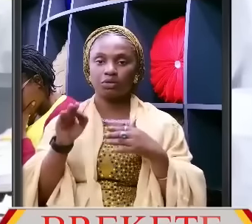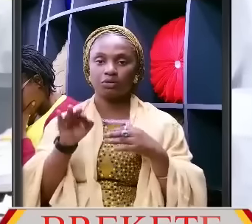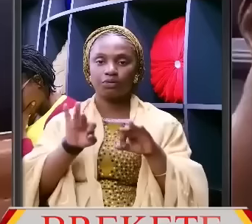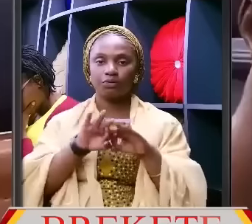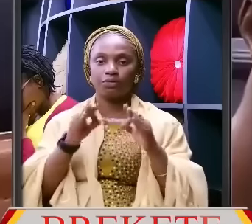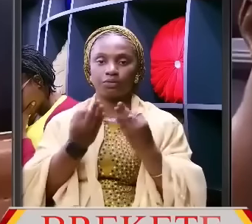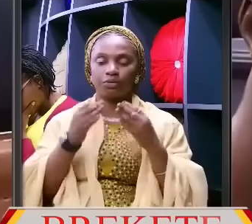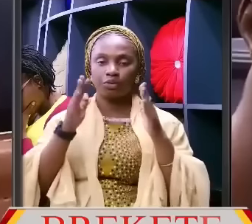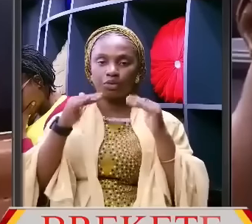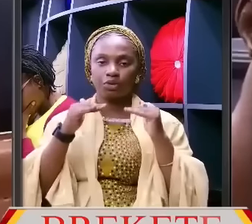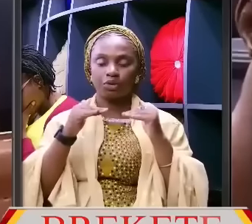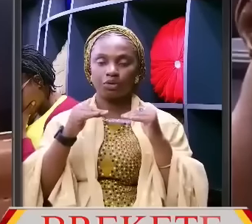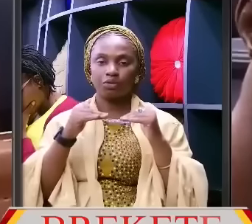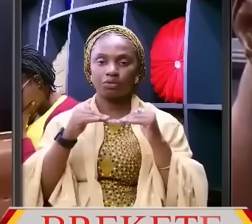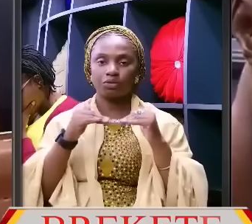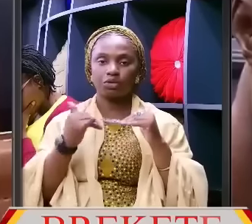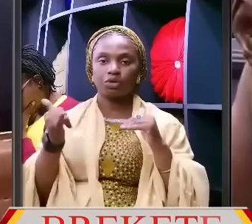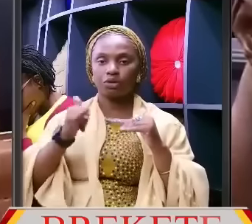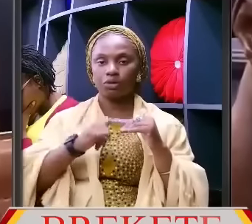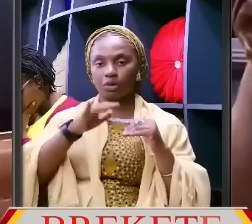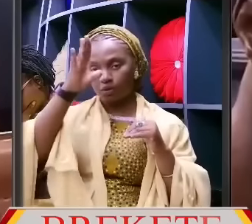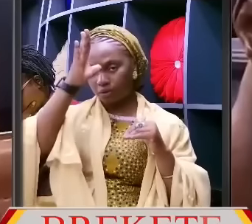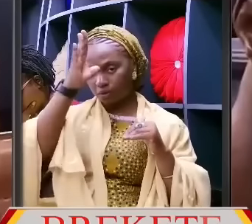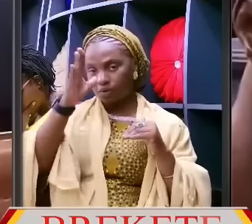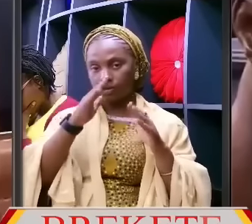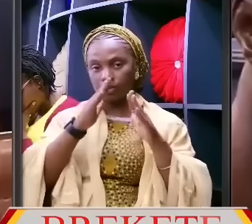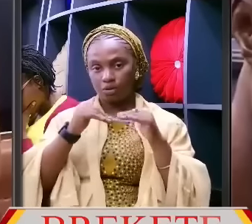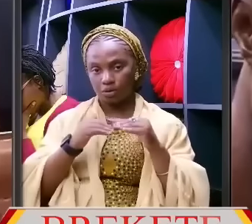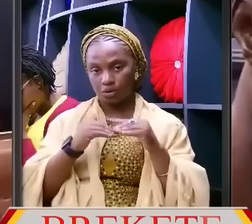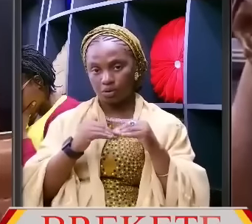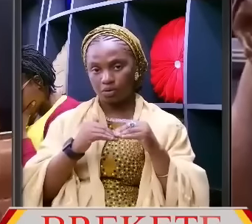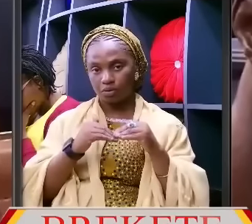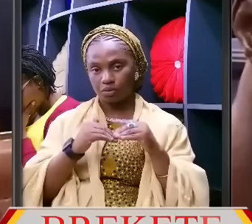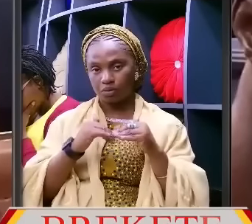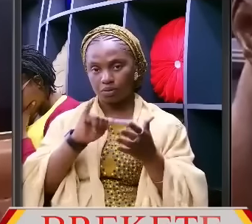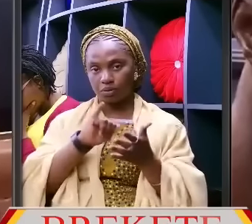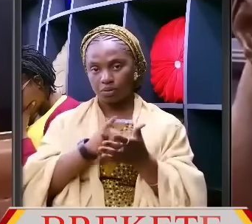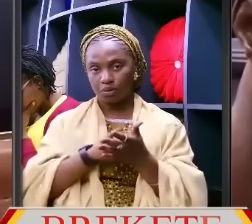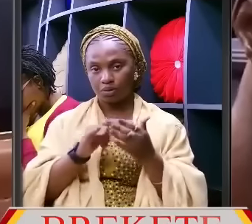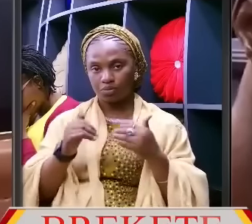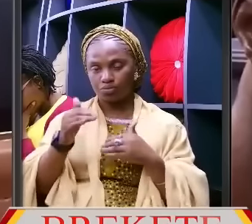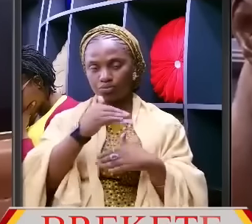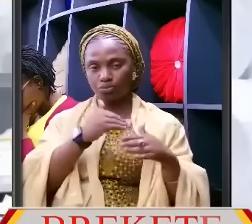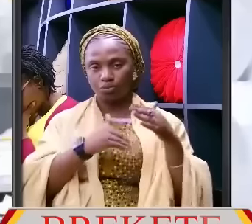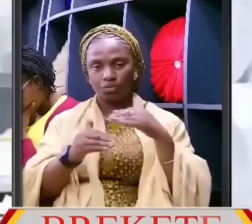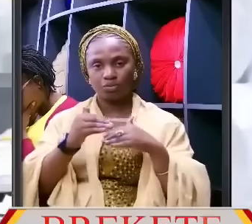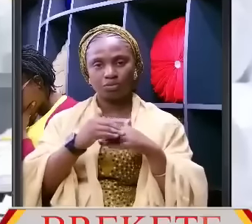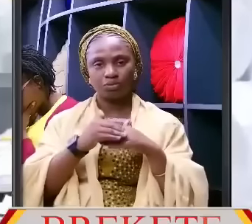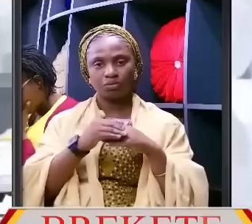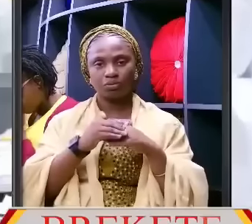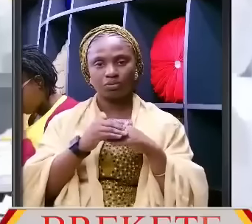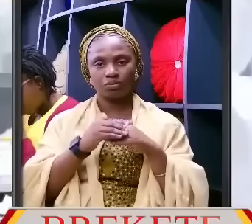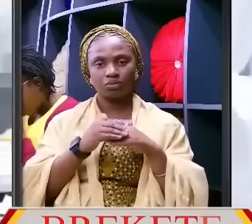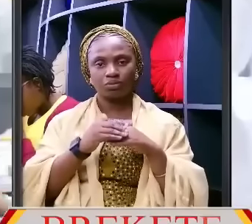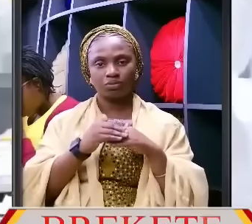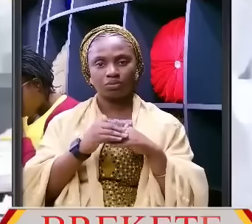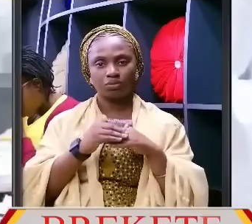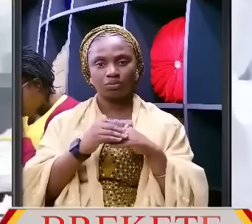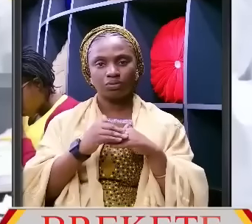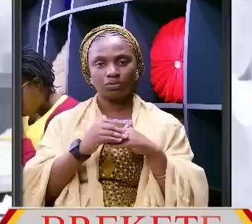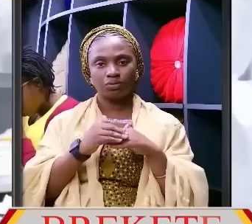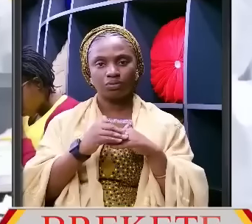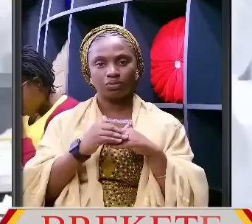build the old house, their father house. You are called the mill and go into the matter in order to know the truth. So castle and my